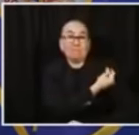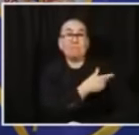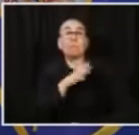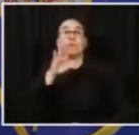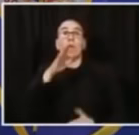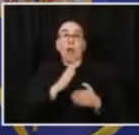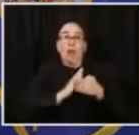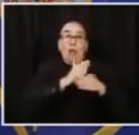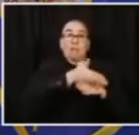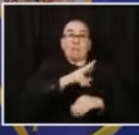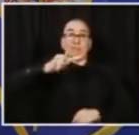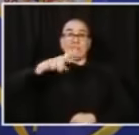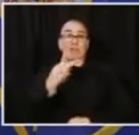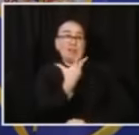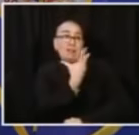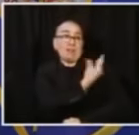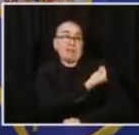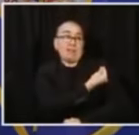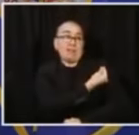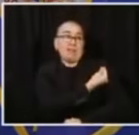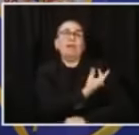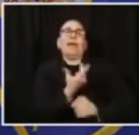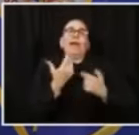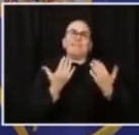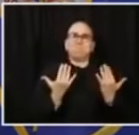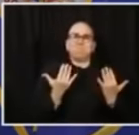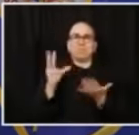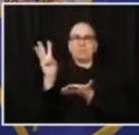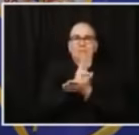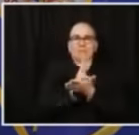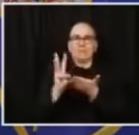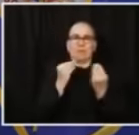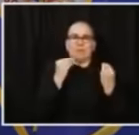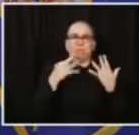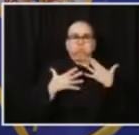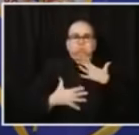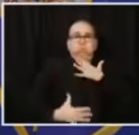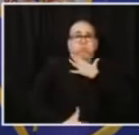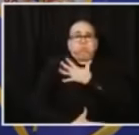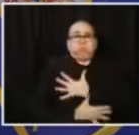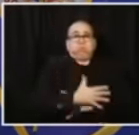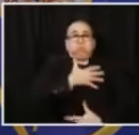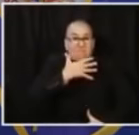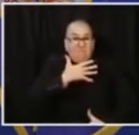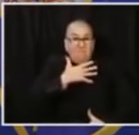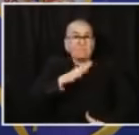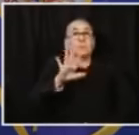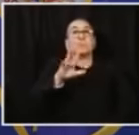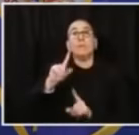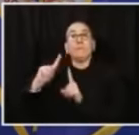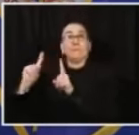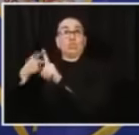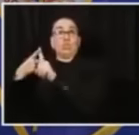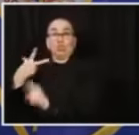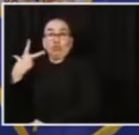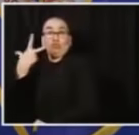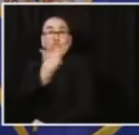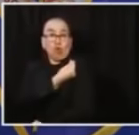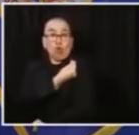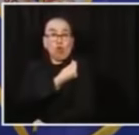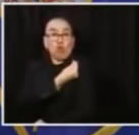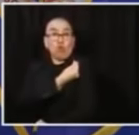takes about 6 weeks between the time when someone receives their first vaccine and when they might expect to have protection from